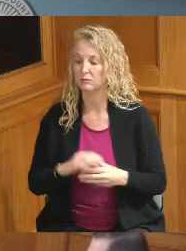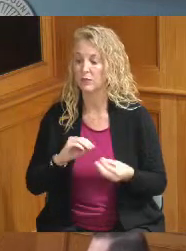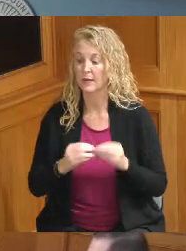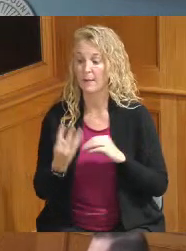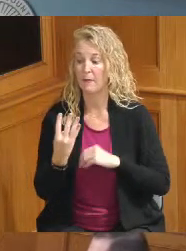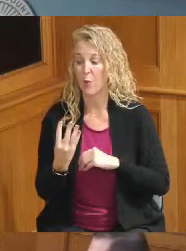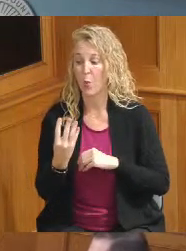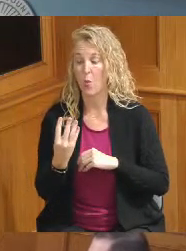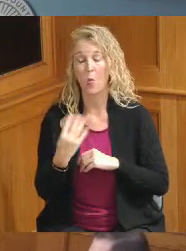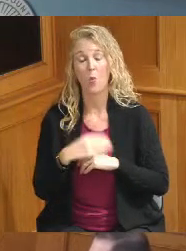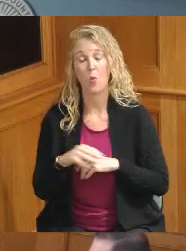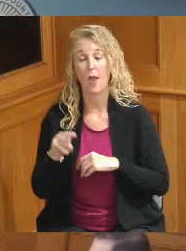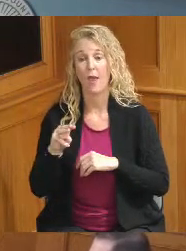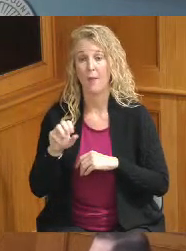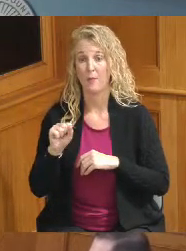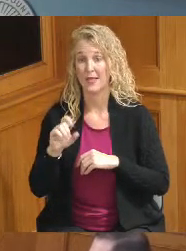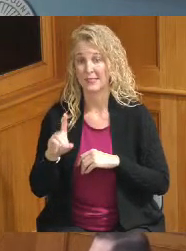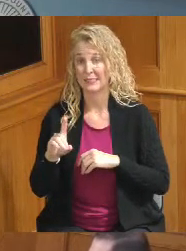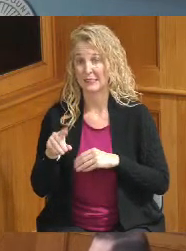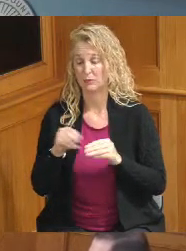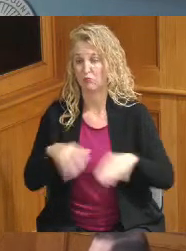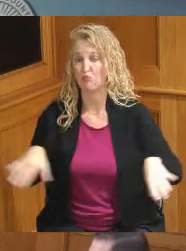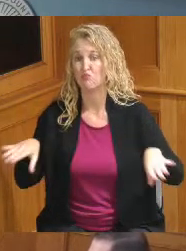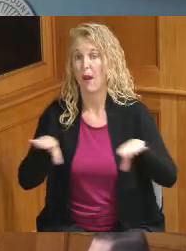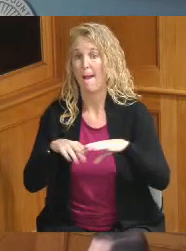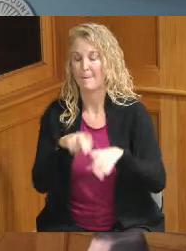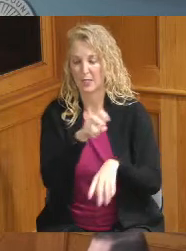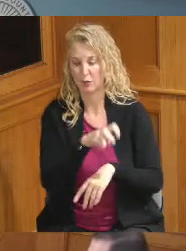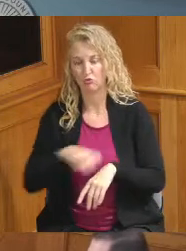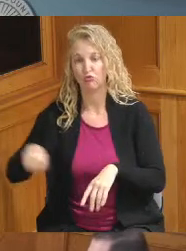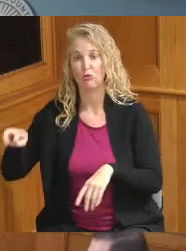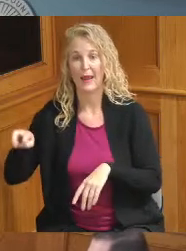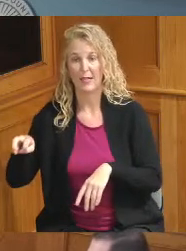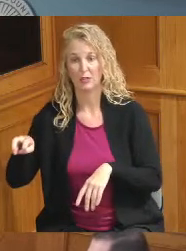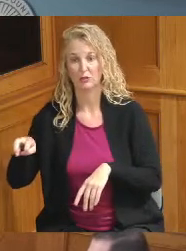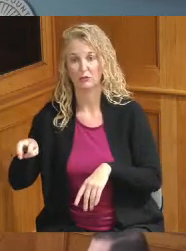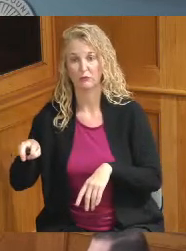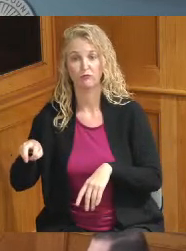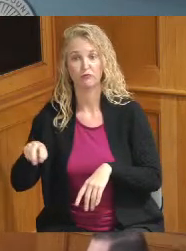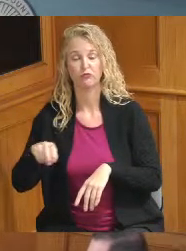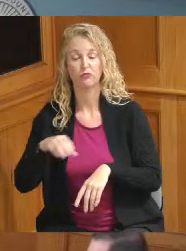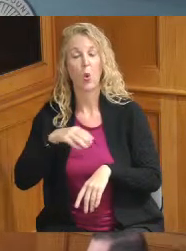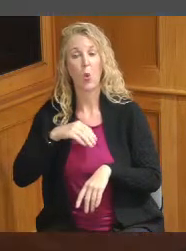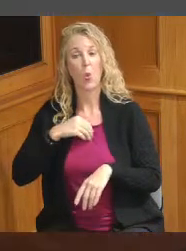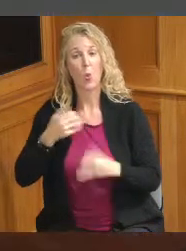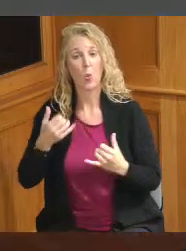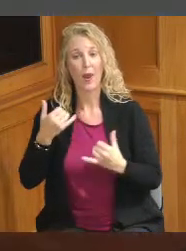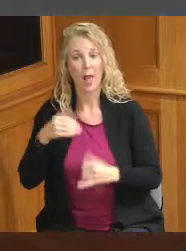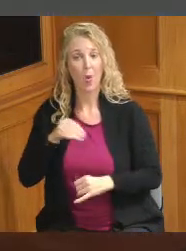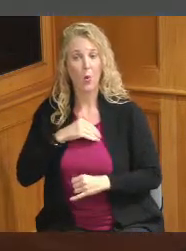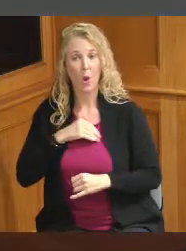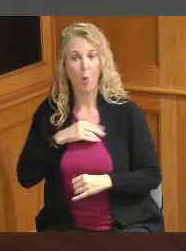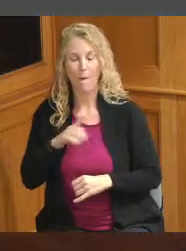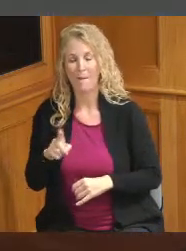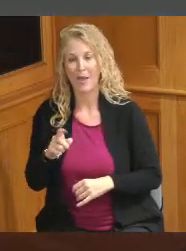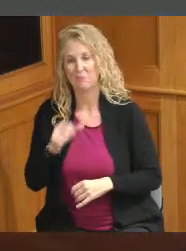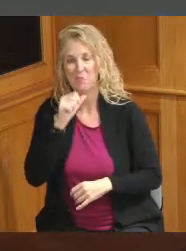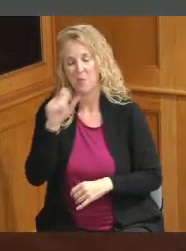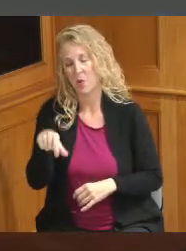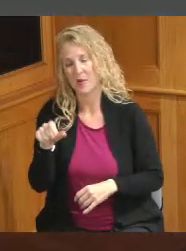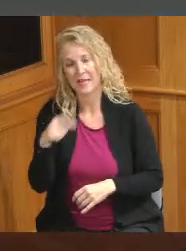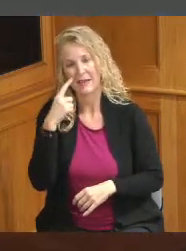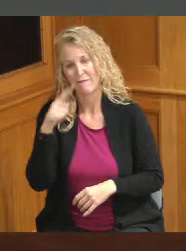number 4 is a property transfer. This is MSD property that's owned by the Board of County Commissioners. It's no longer